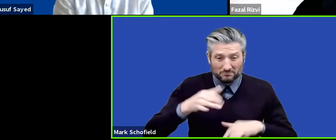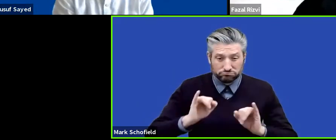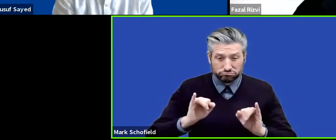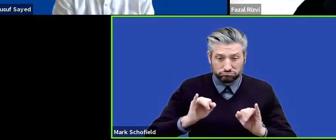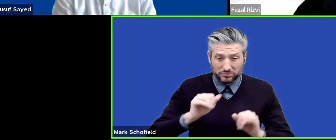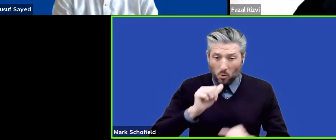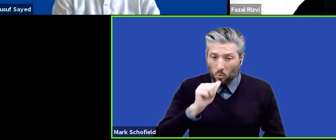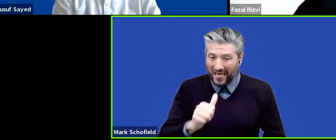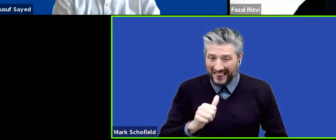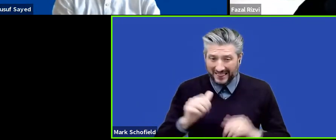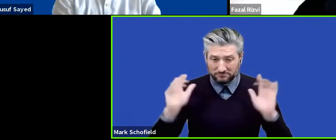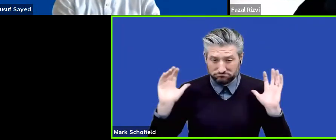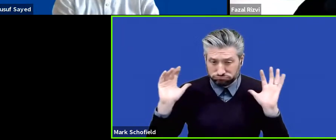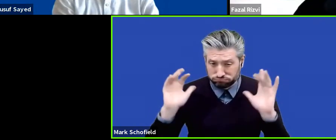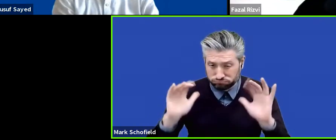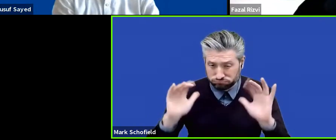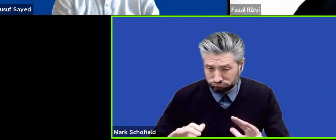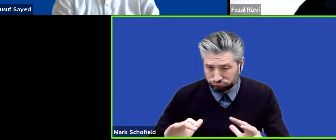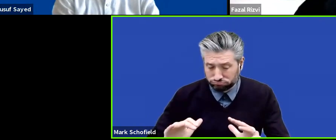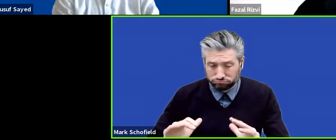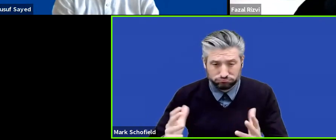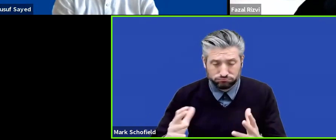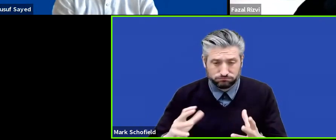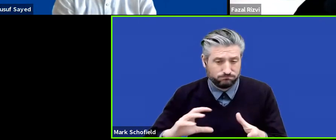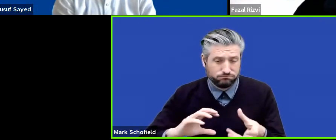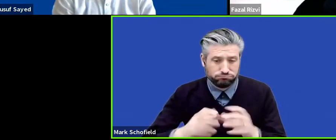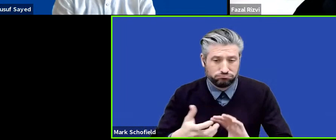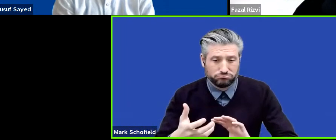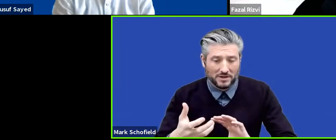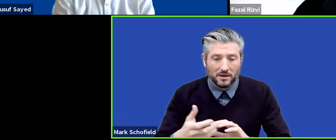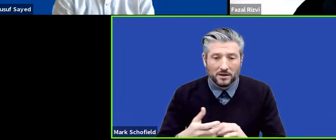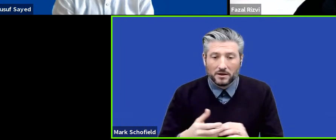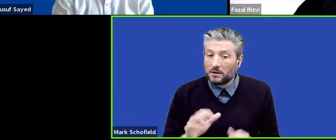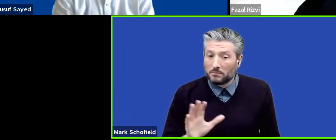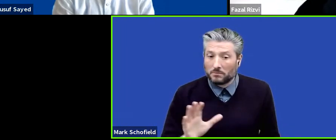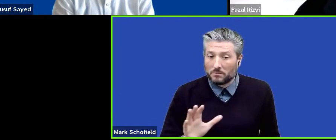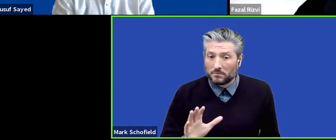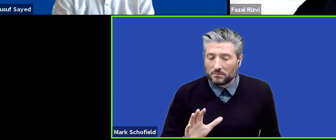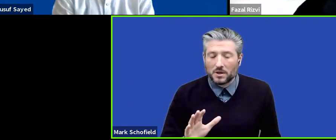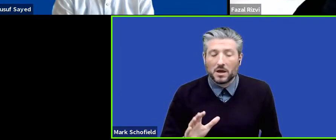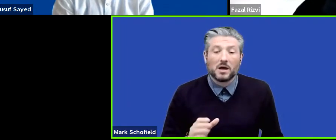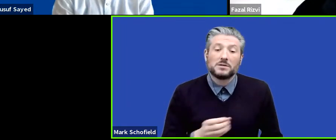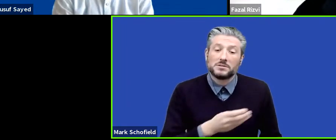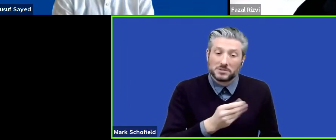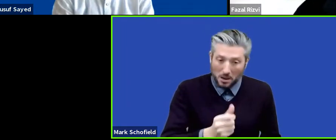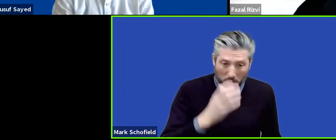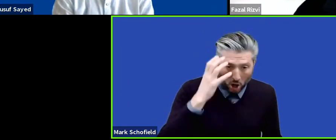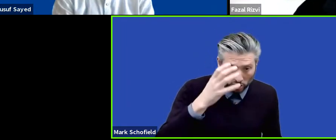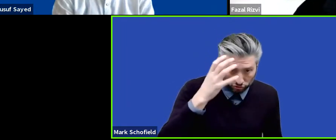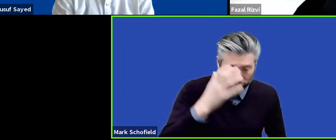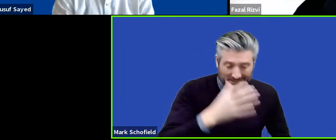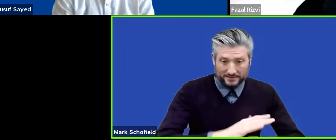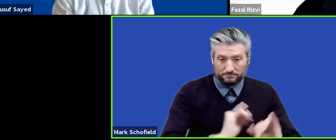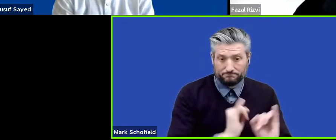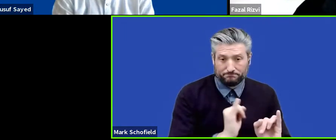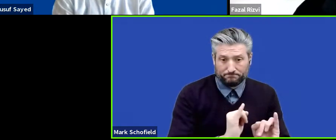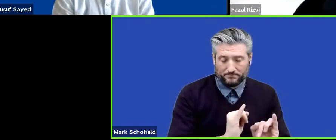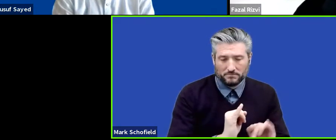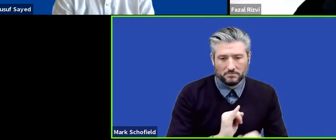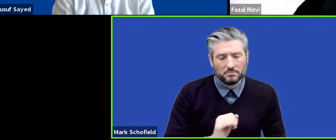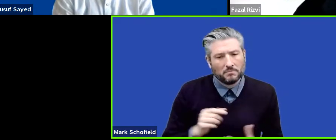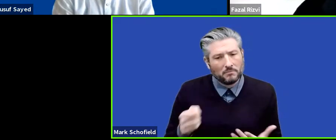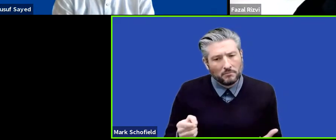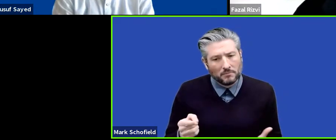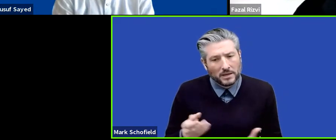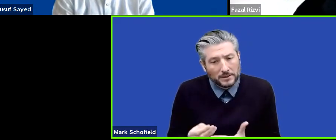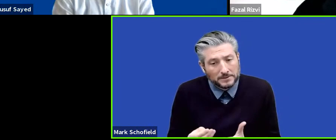parts of the world, the response and the experiences were absolutely disastrous. I think about the